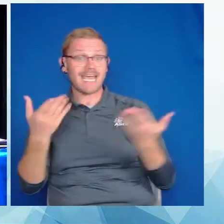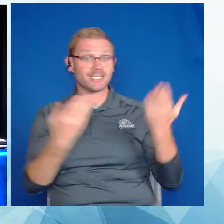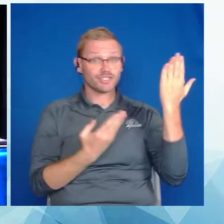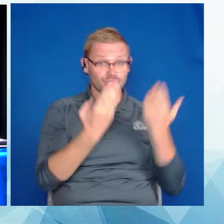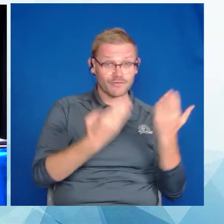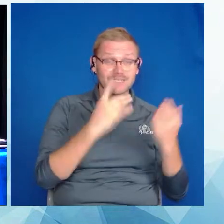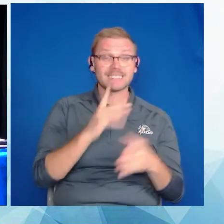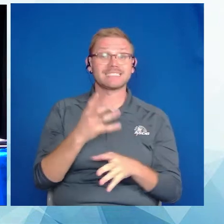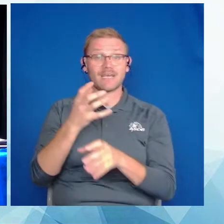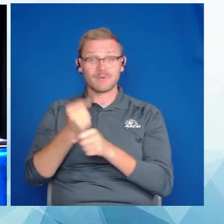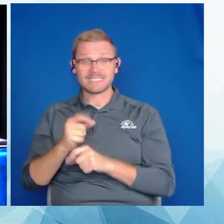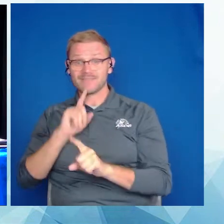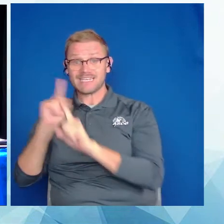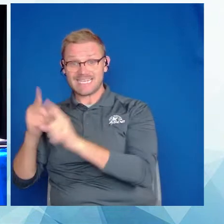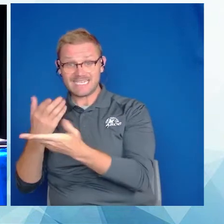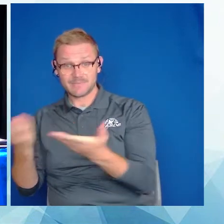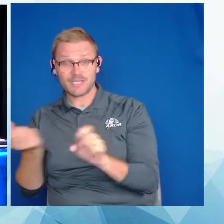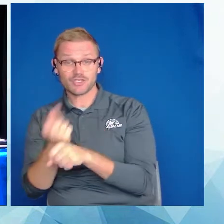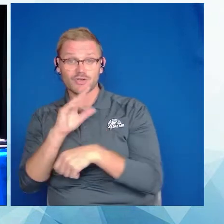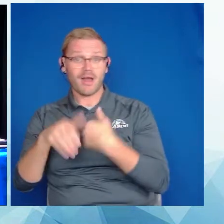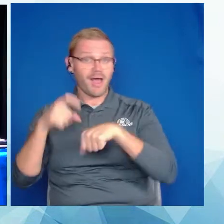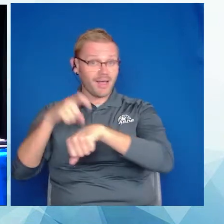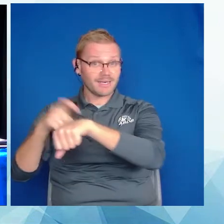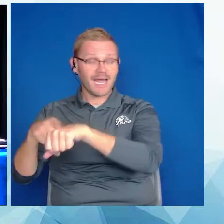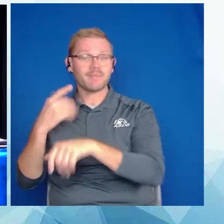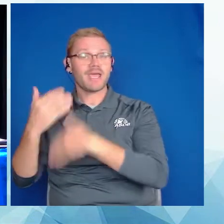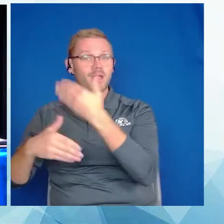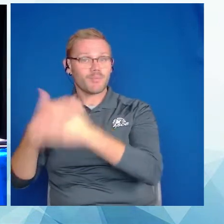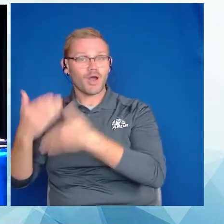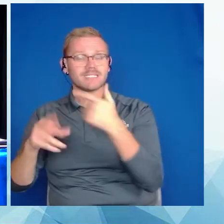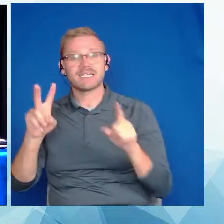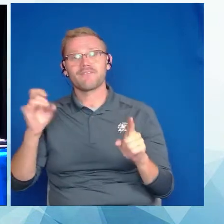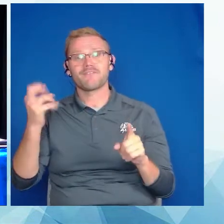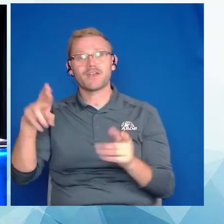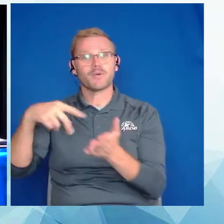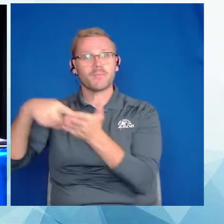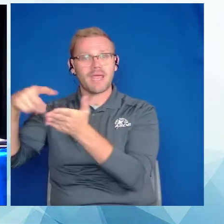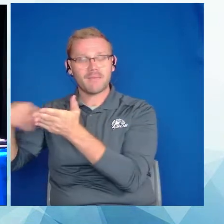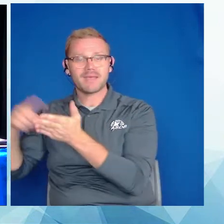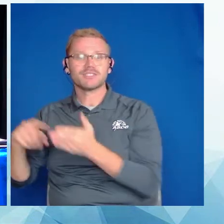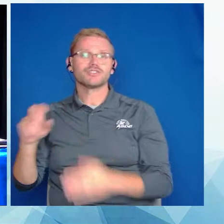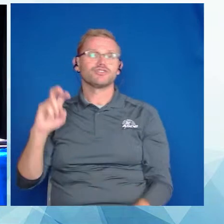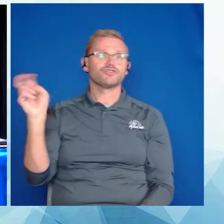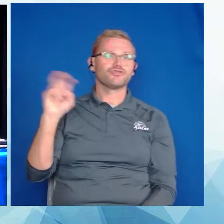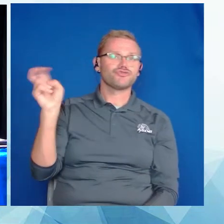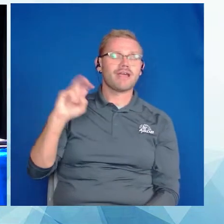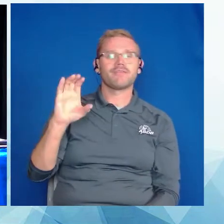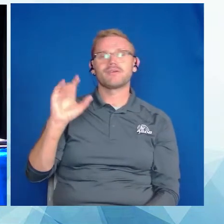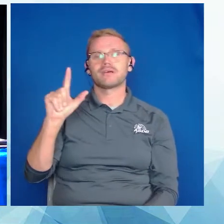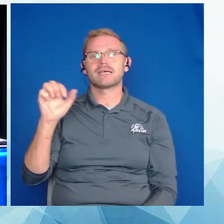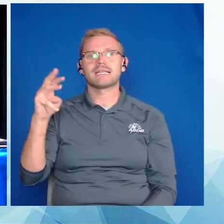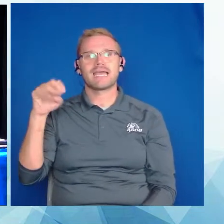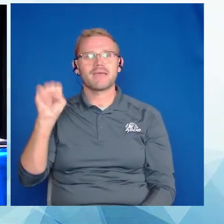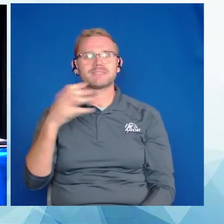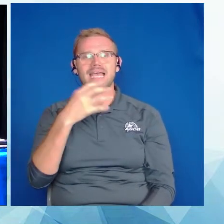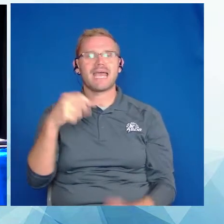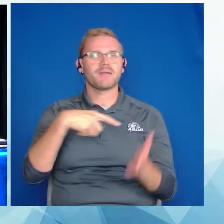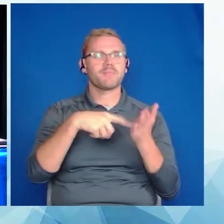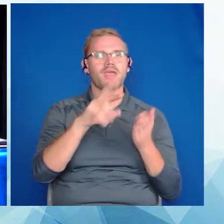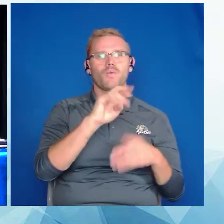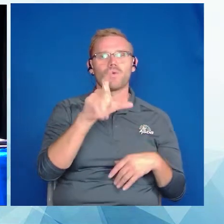receiving and delivering ordered items, as well as processing vendor payments, travel claims, and payroll for